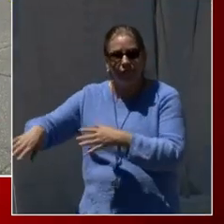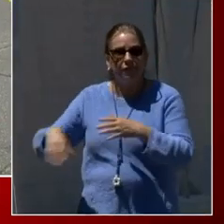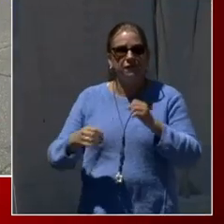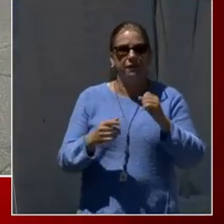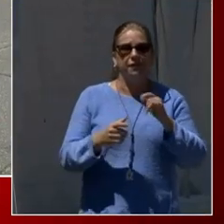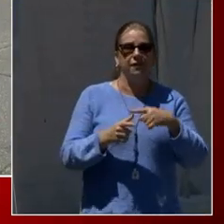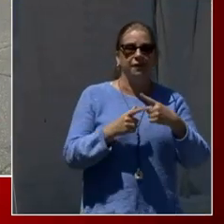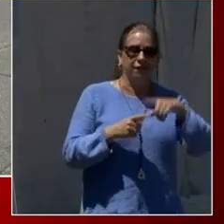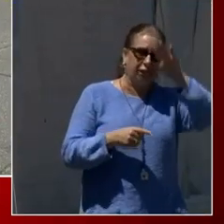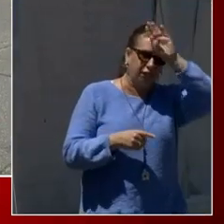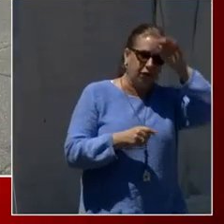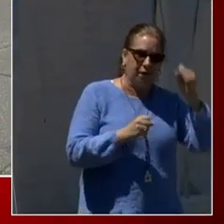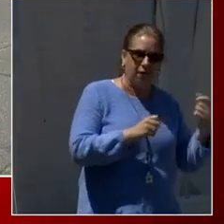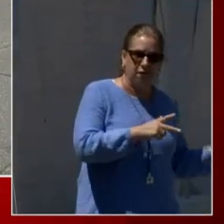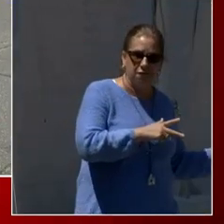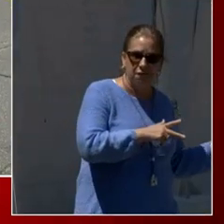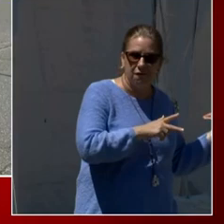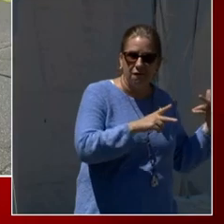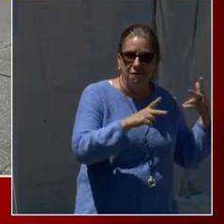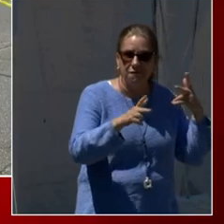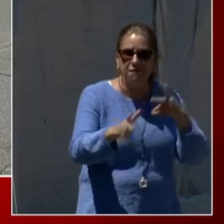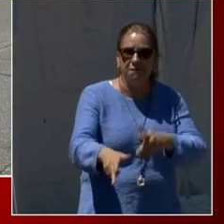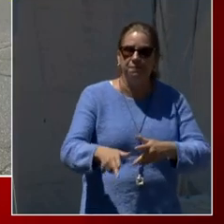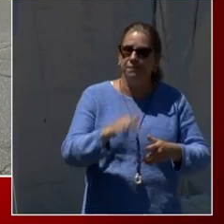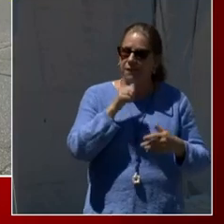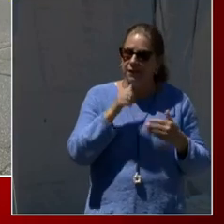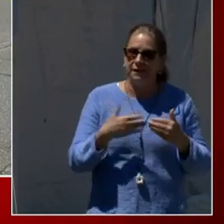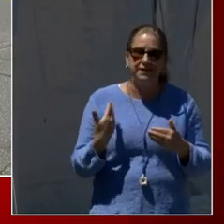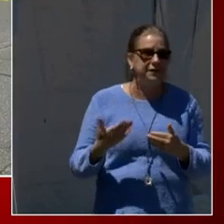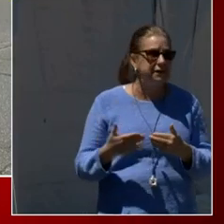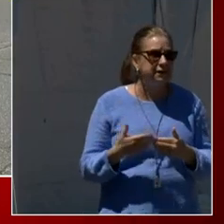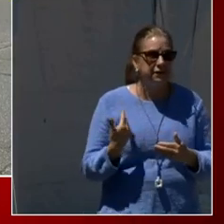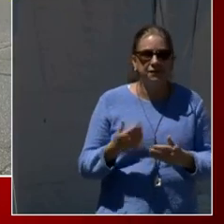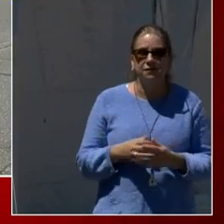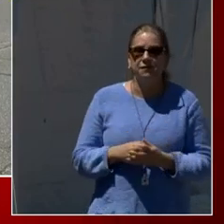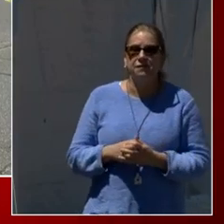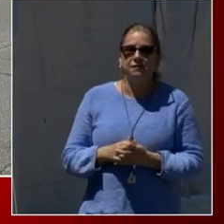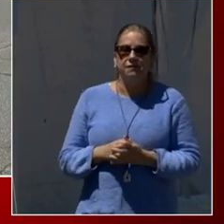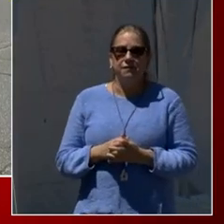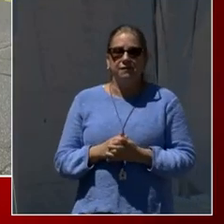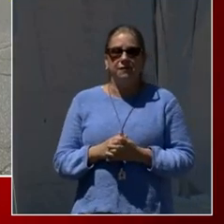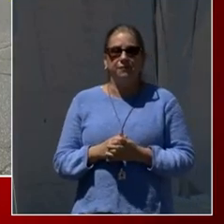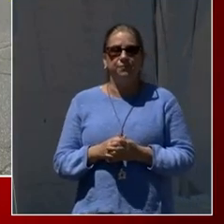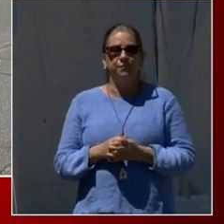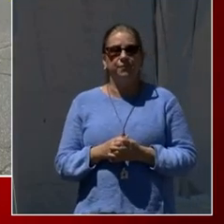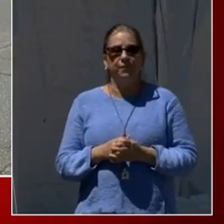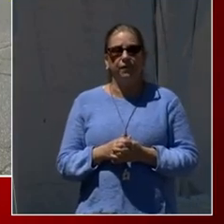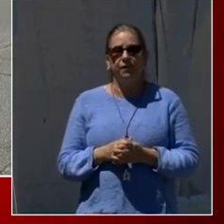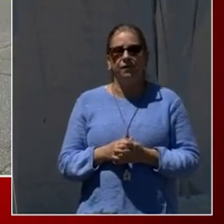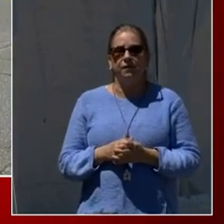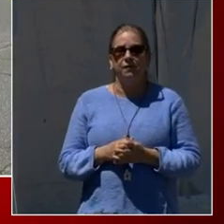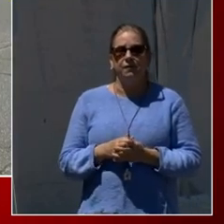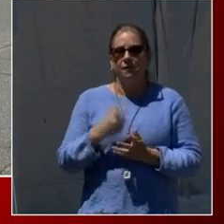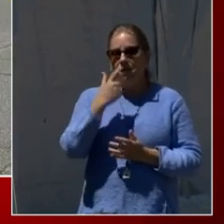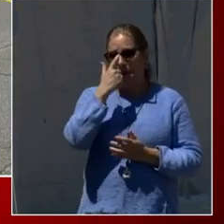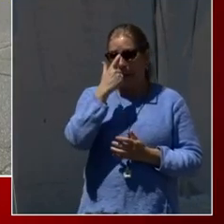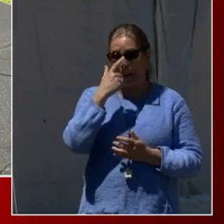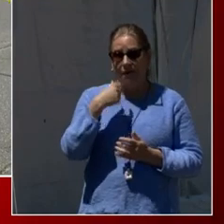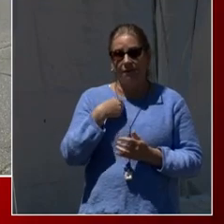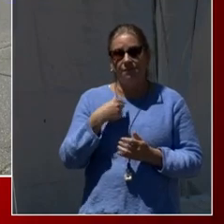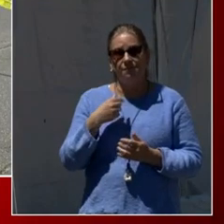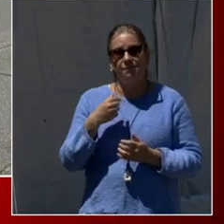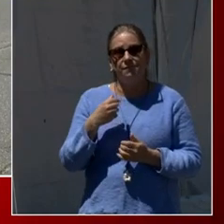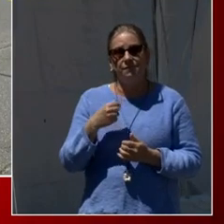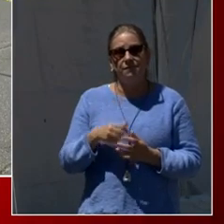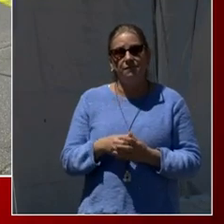at that. At the same time, if you remember, we also had the comfort station that was on fire right there, as well